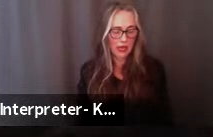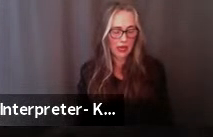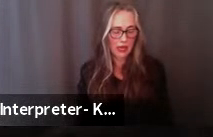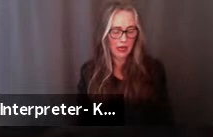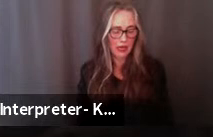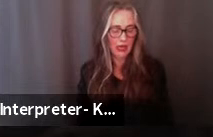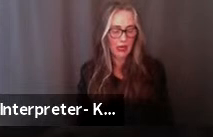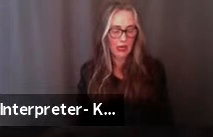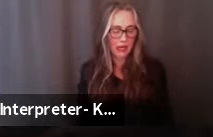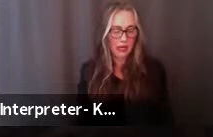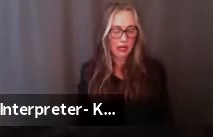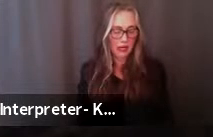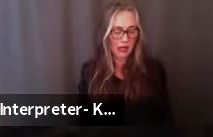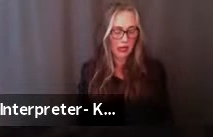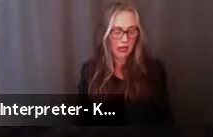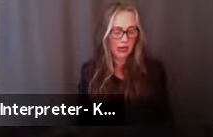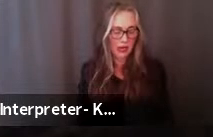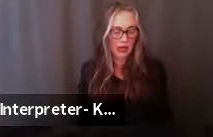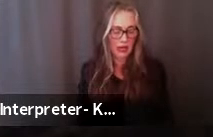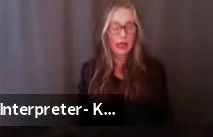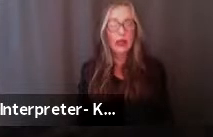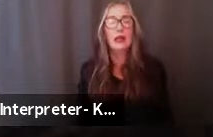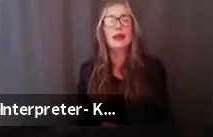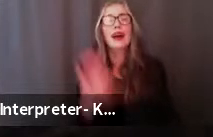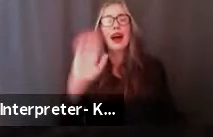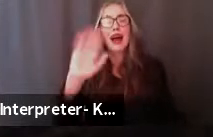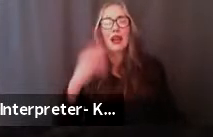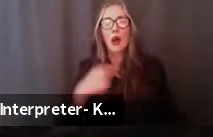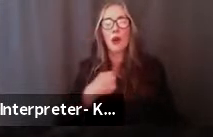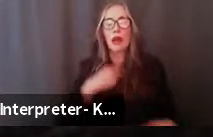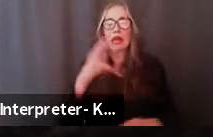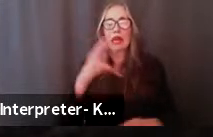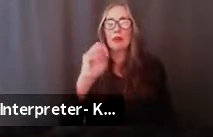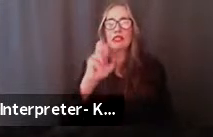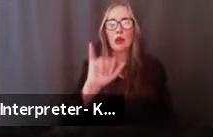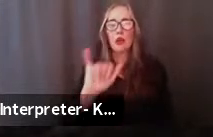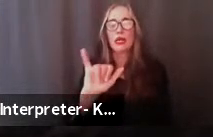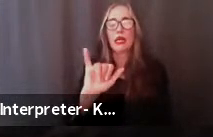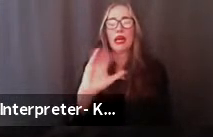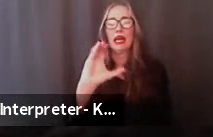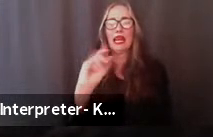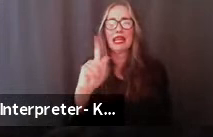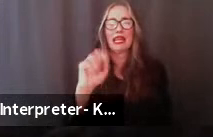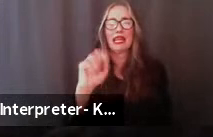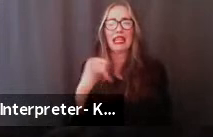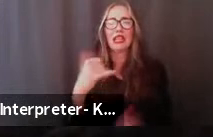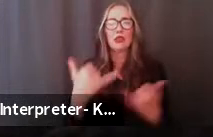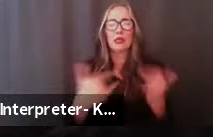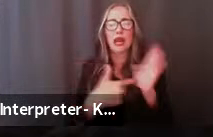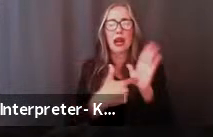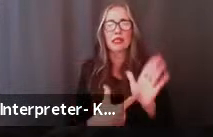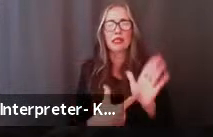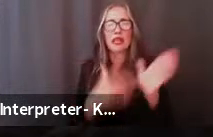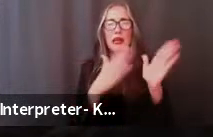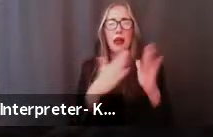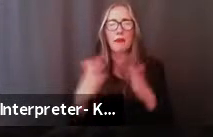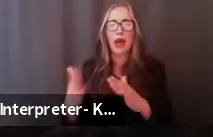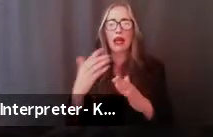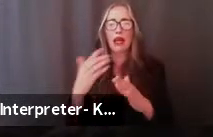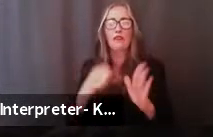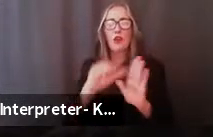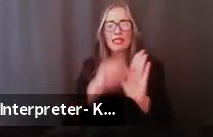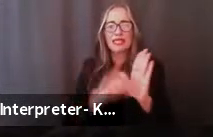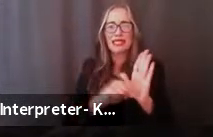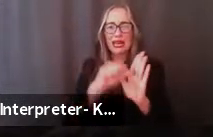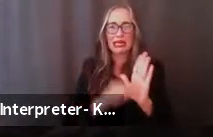hello everyone my name is murray kaneki and today i'm presenting on the patterns of coercive sterilization among asian immigrants in